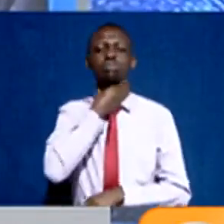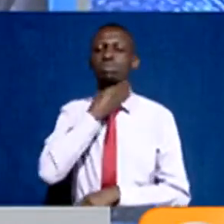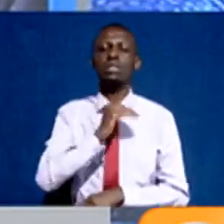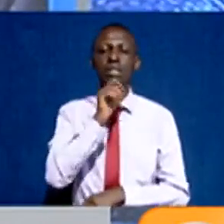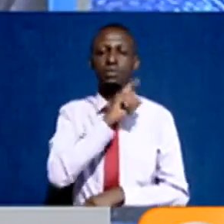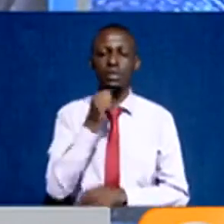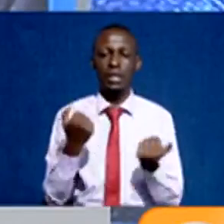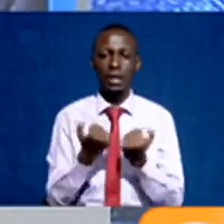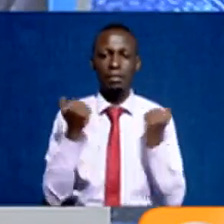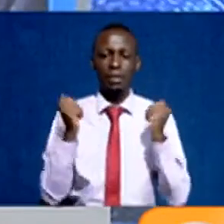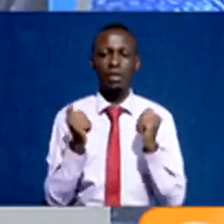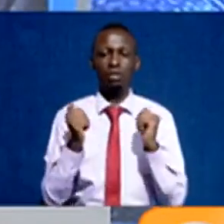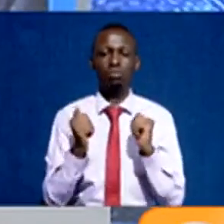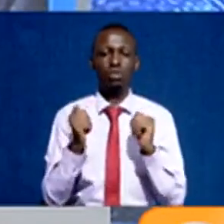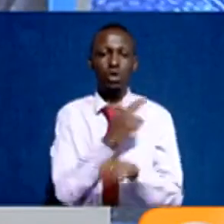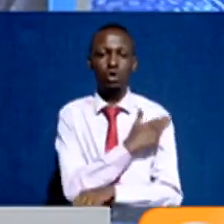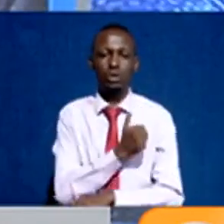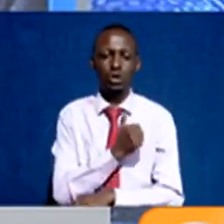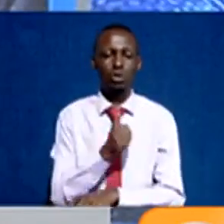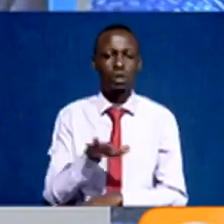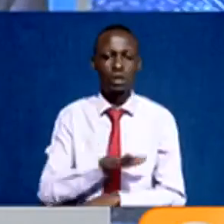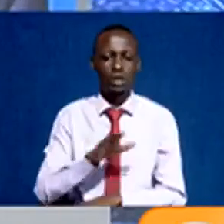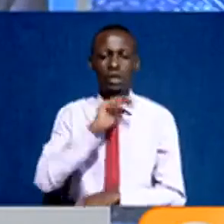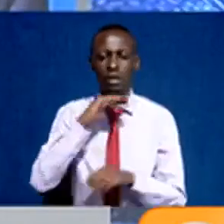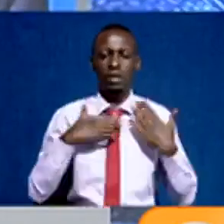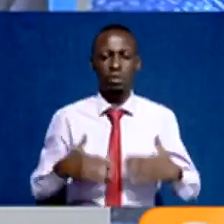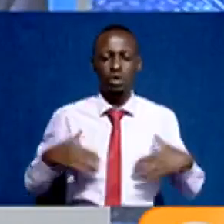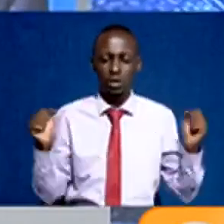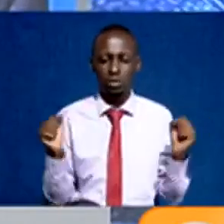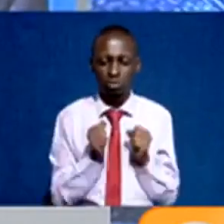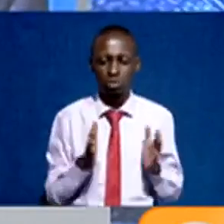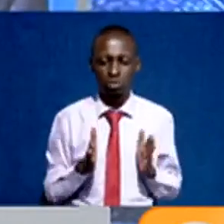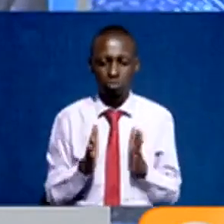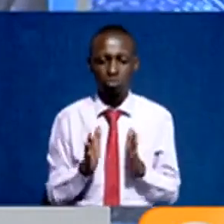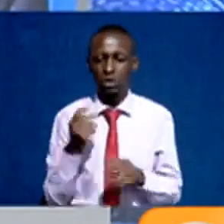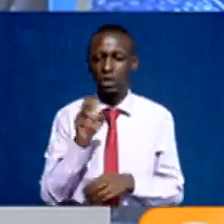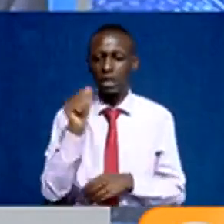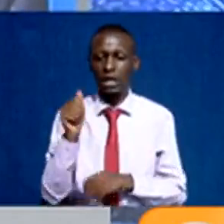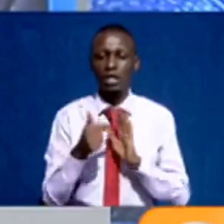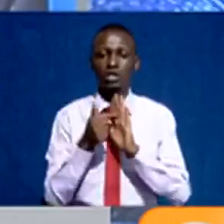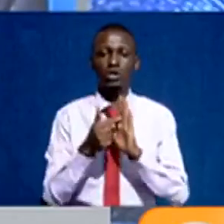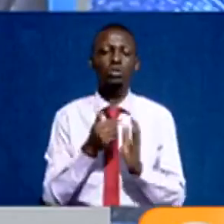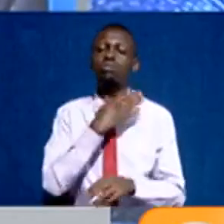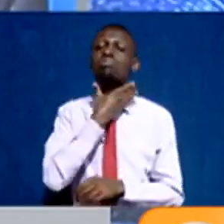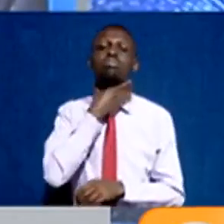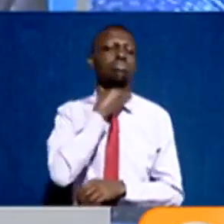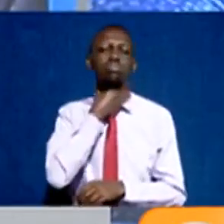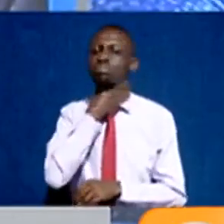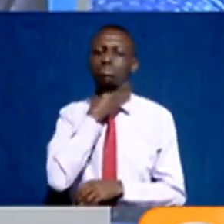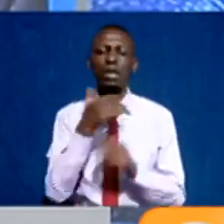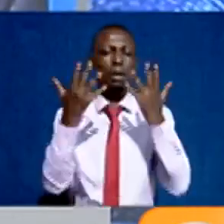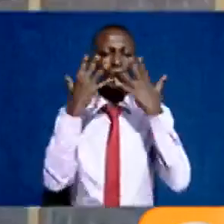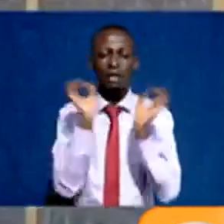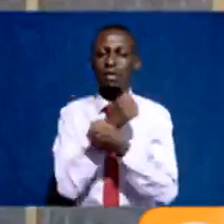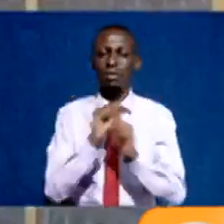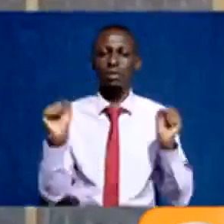Marimanti Level 4 Hospital mortuary in Tharaka Nithi revealed marks on his neck and signs of oxygen deprivation. The blogger